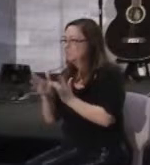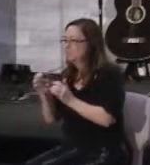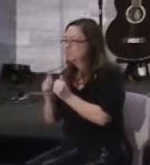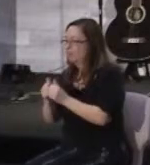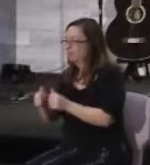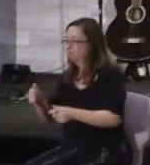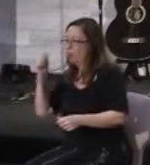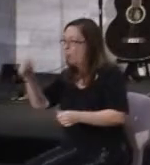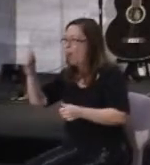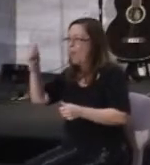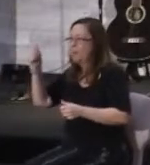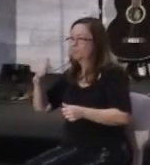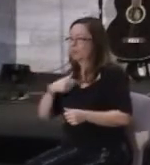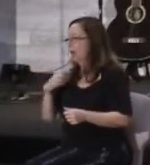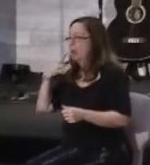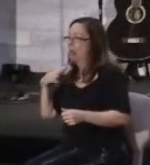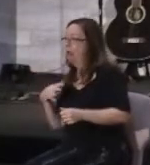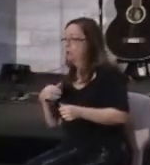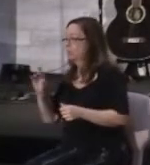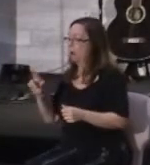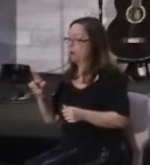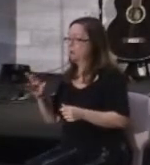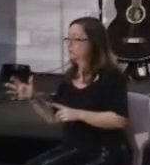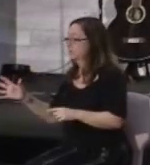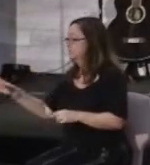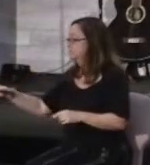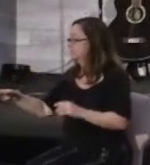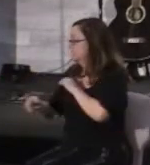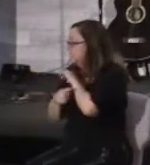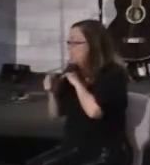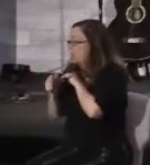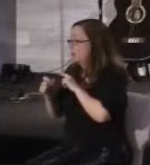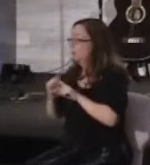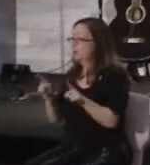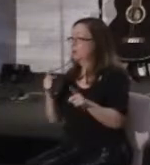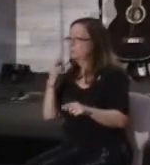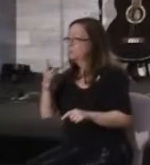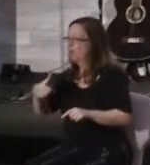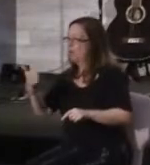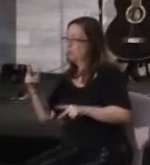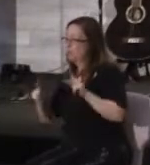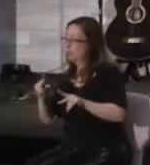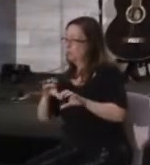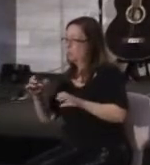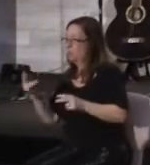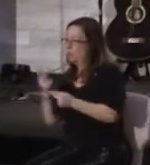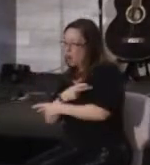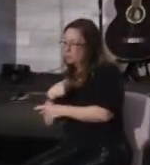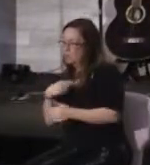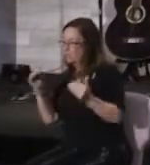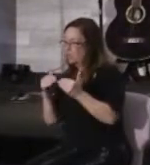you know, I've lusted after other women, or I've taken something that wasn't mine, and we look at people who have done really bad things, and we try to